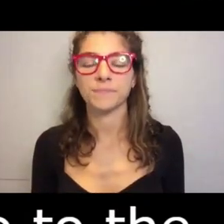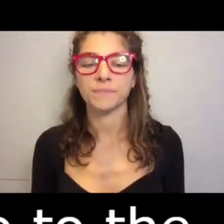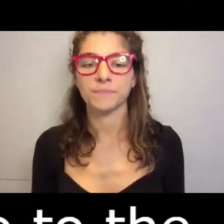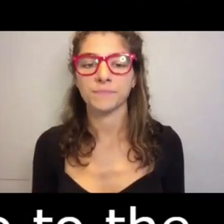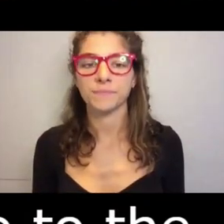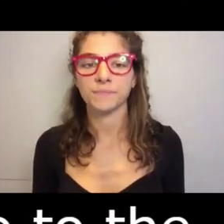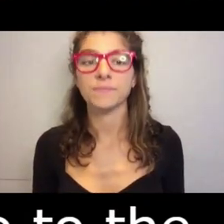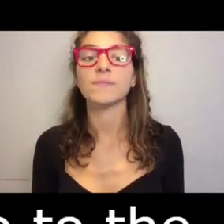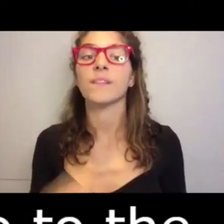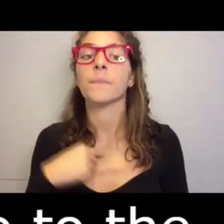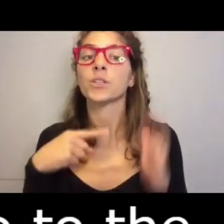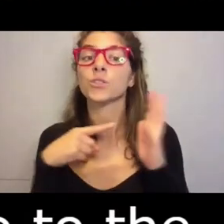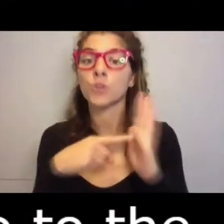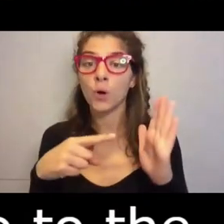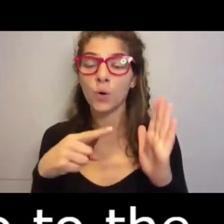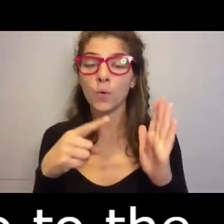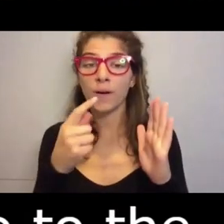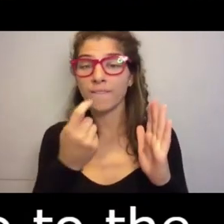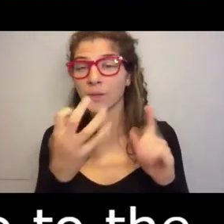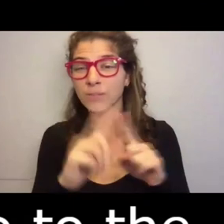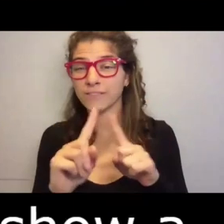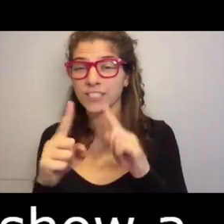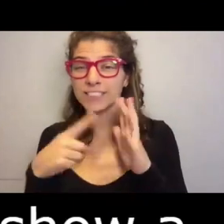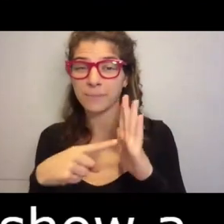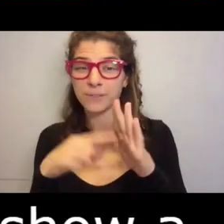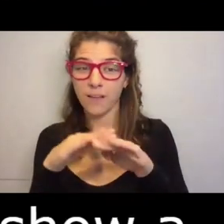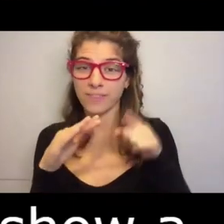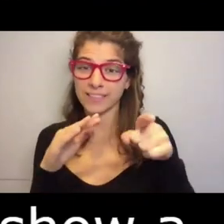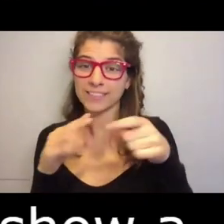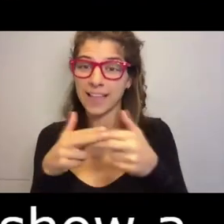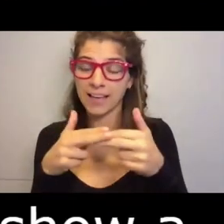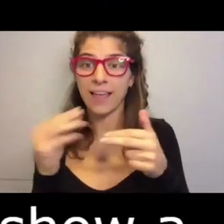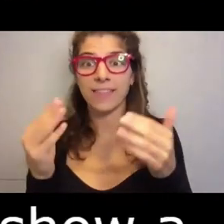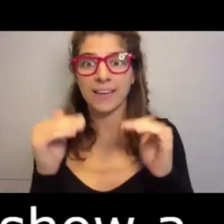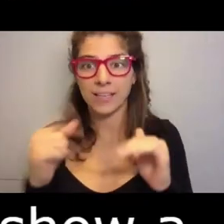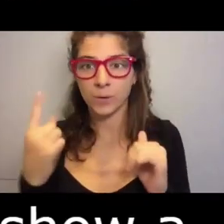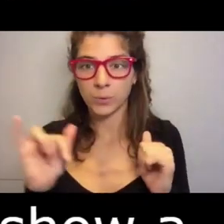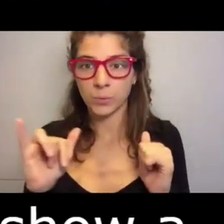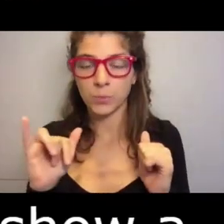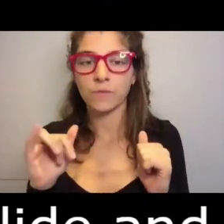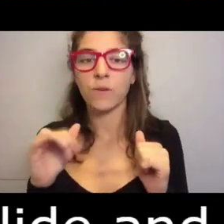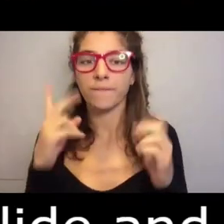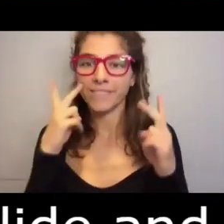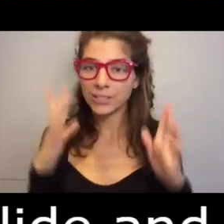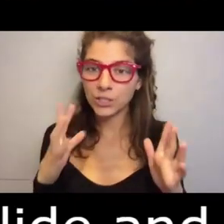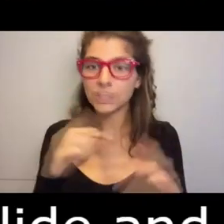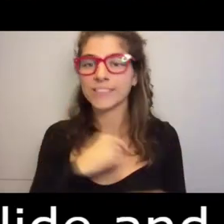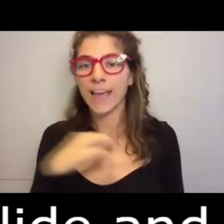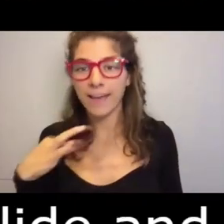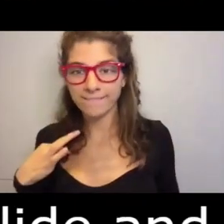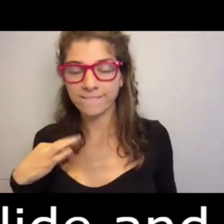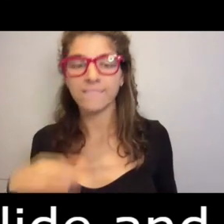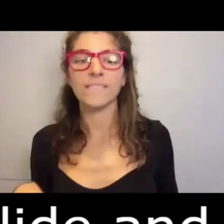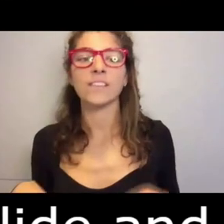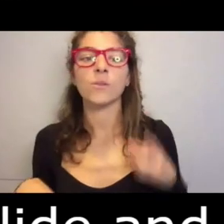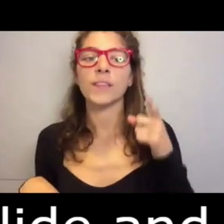So I'm going to show a couple examples on this slide and the next from visitors and staff. So